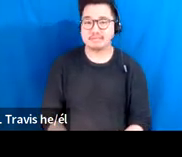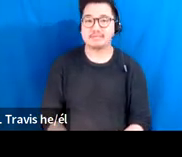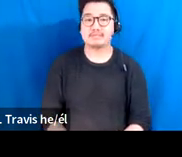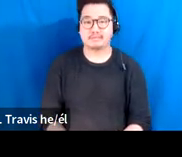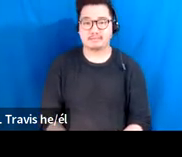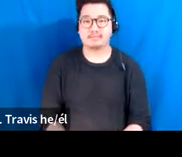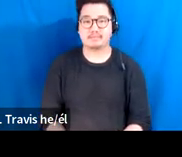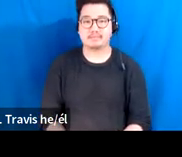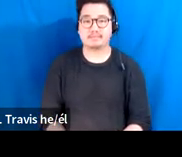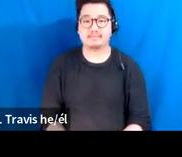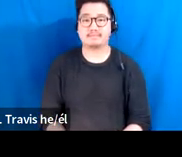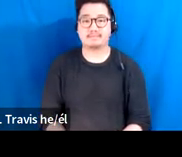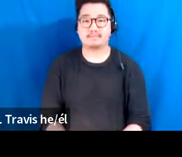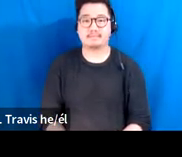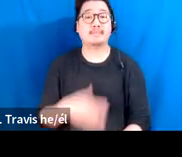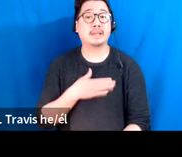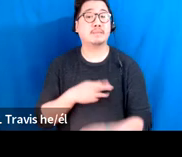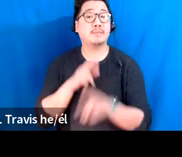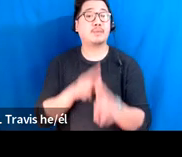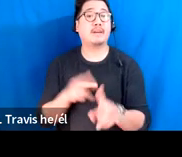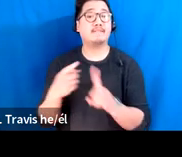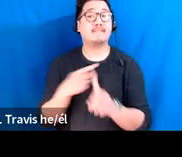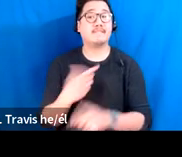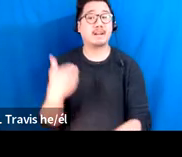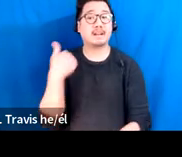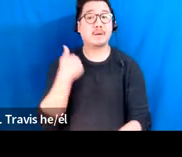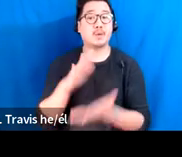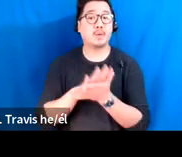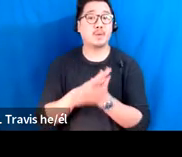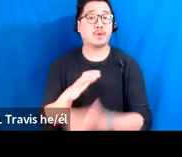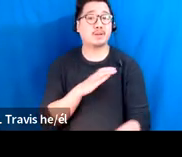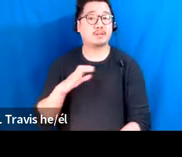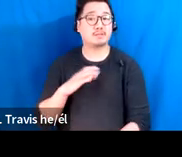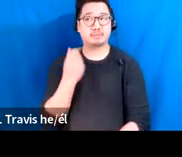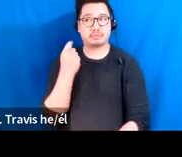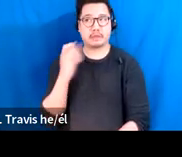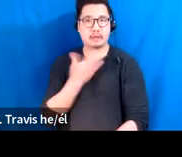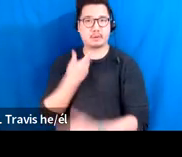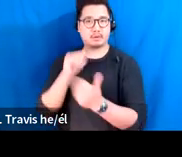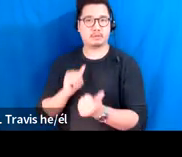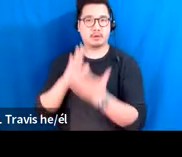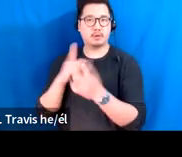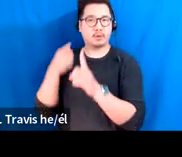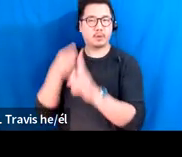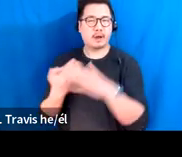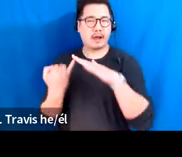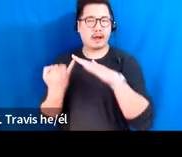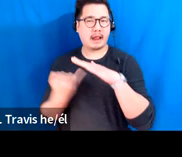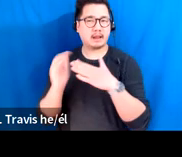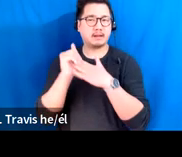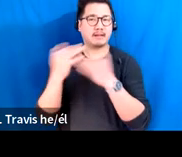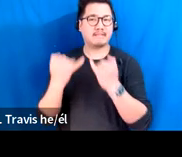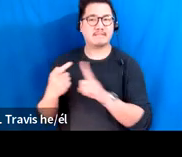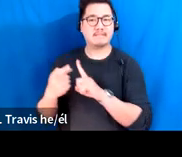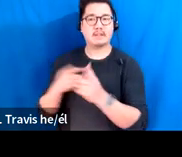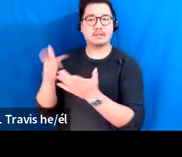during my report at the last school committee i shared our our approach at the time to isolation guidance issued by the center